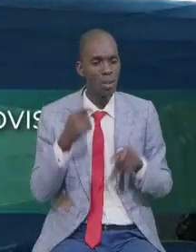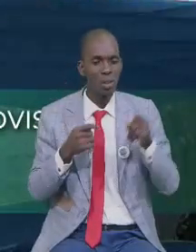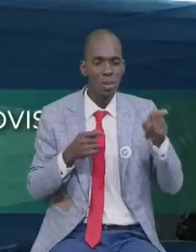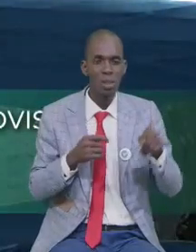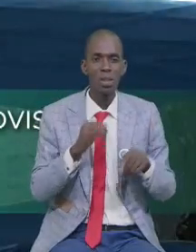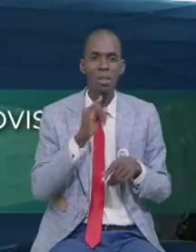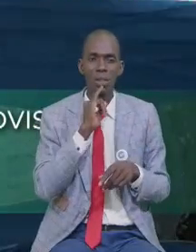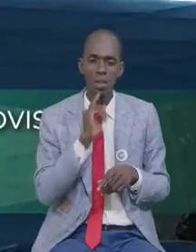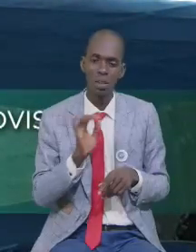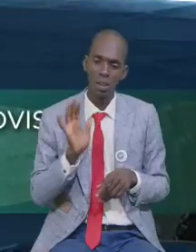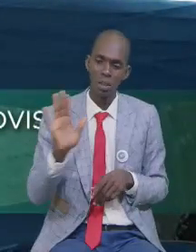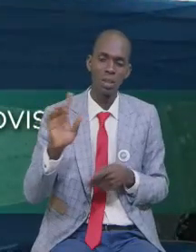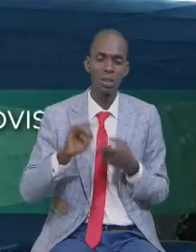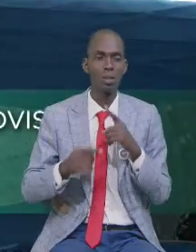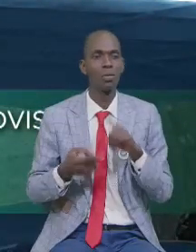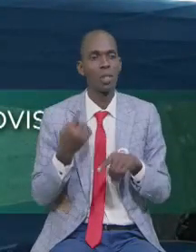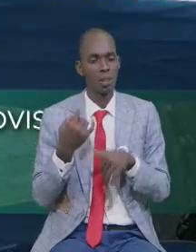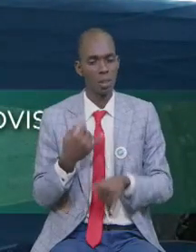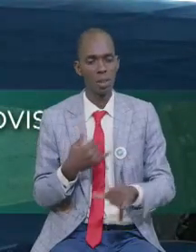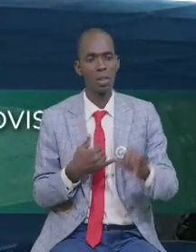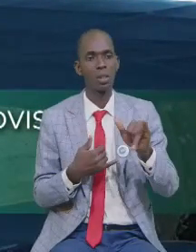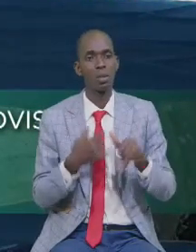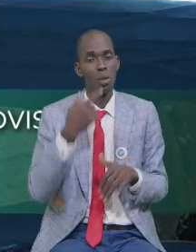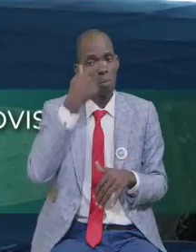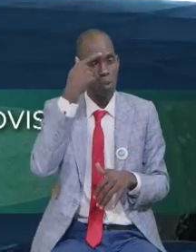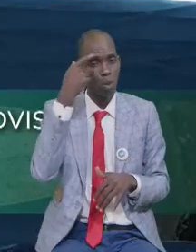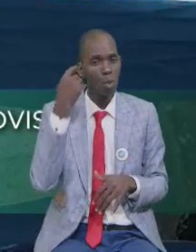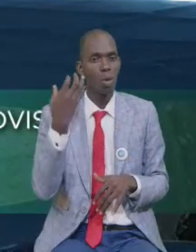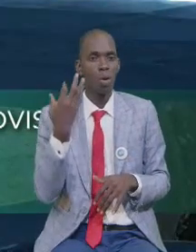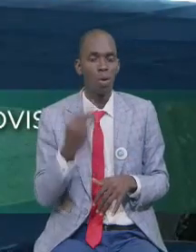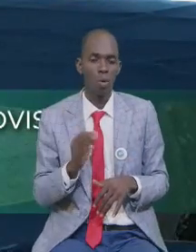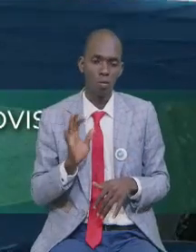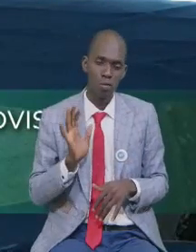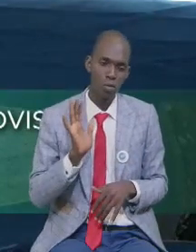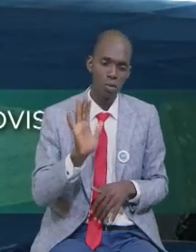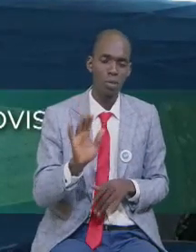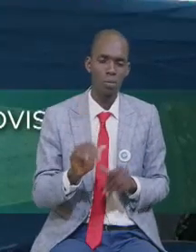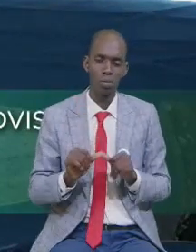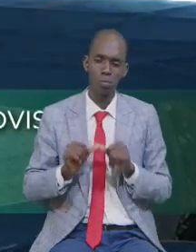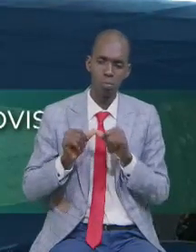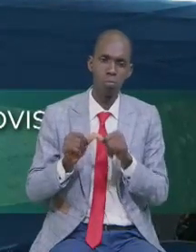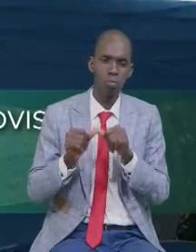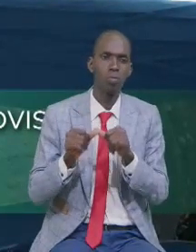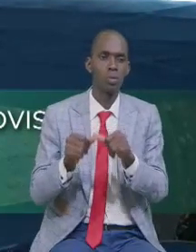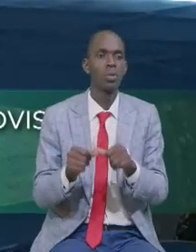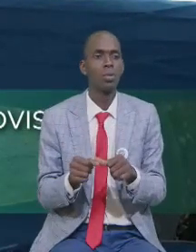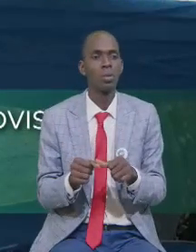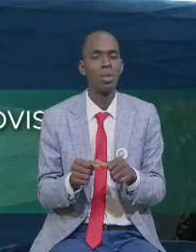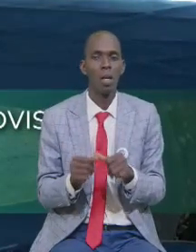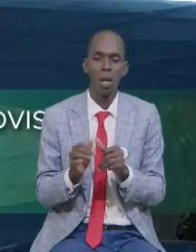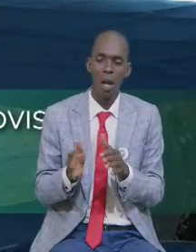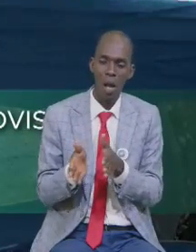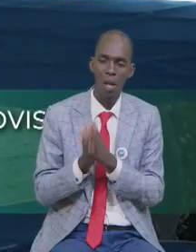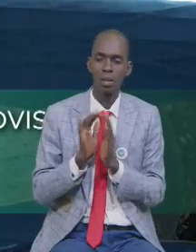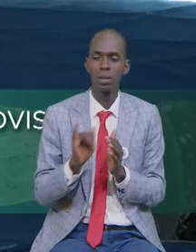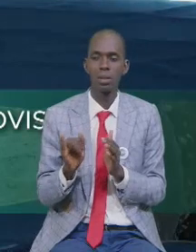his friend. Yet, because of his importunity, asking and